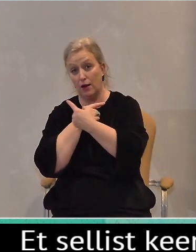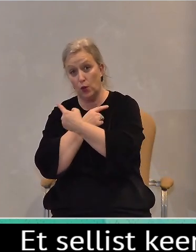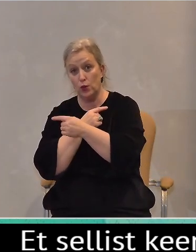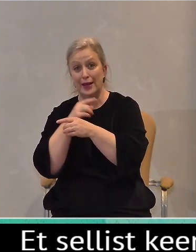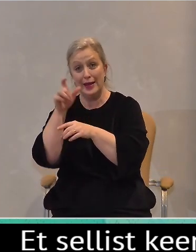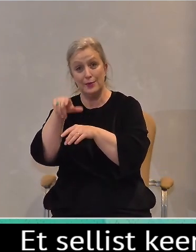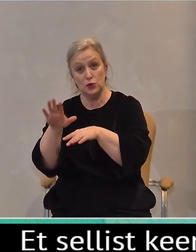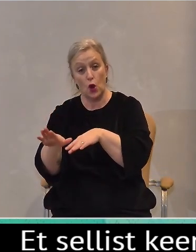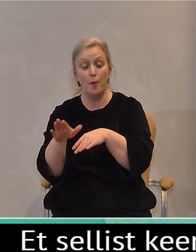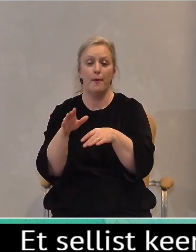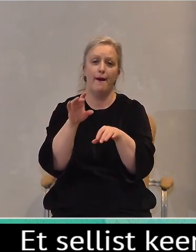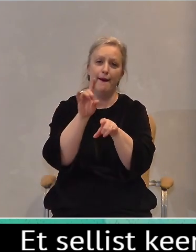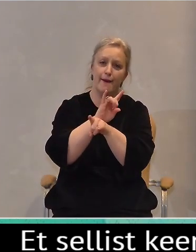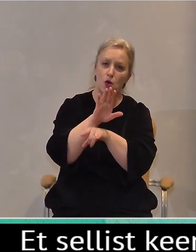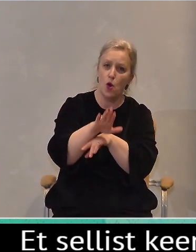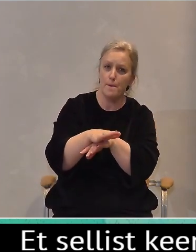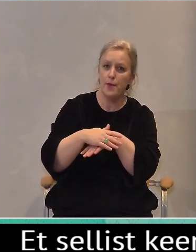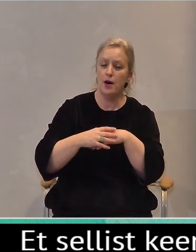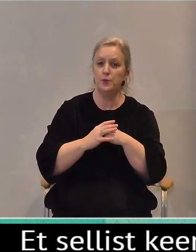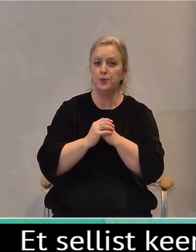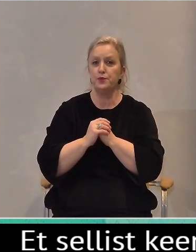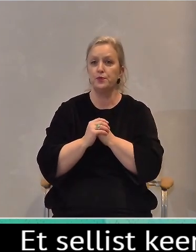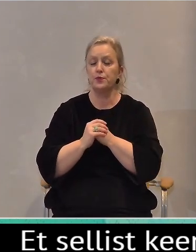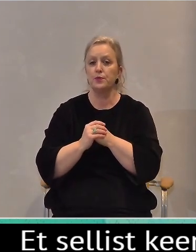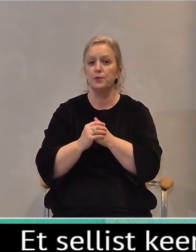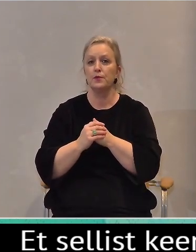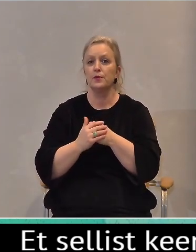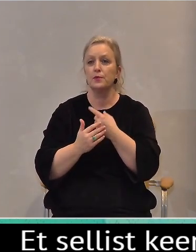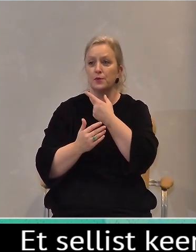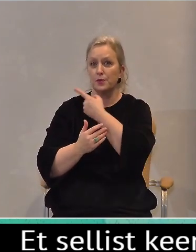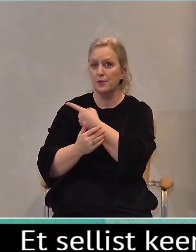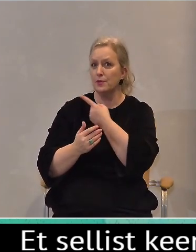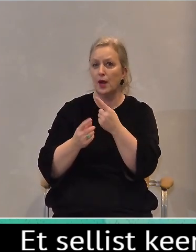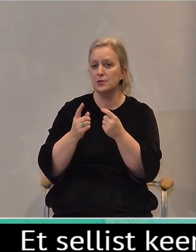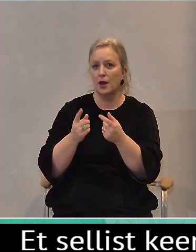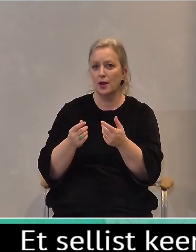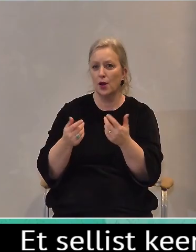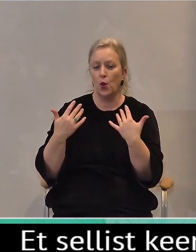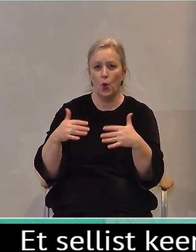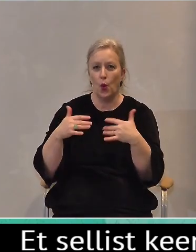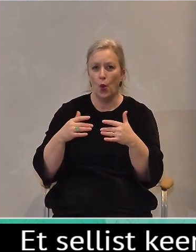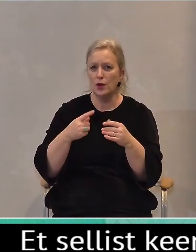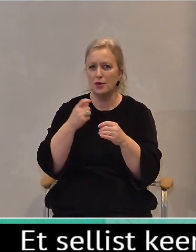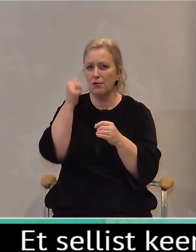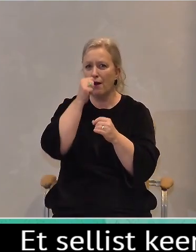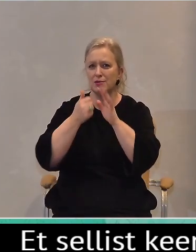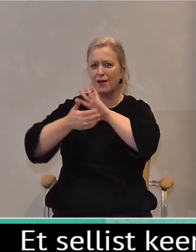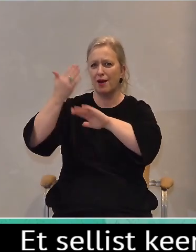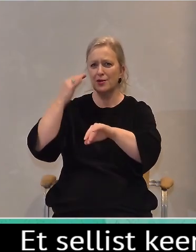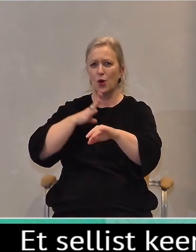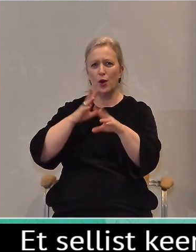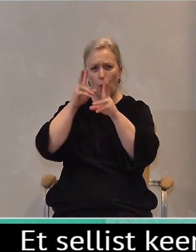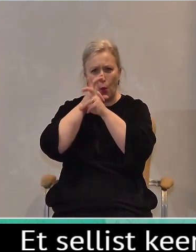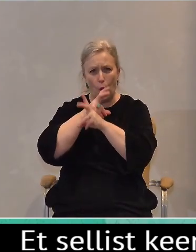created drawings of single types of cells. These are the Purkinje cells in humans above